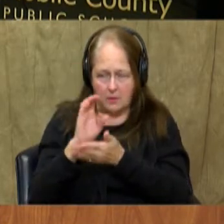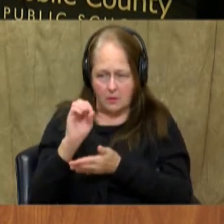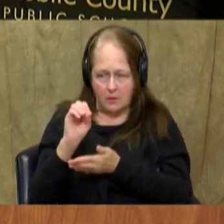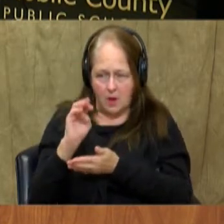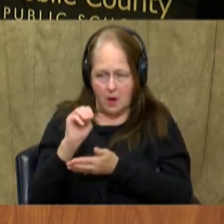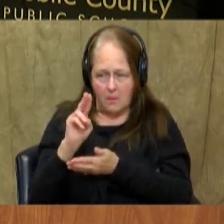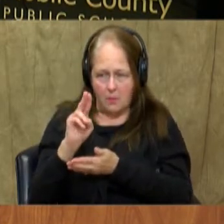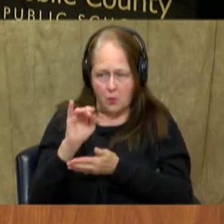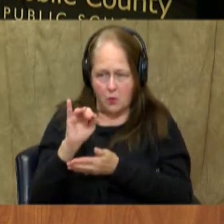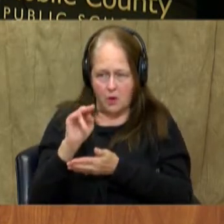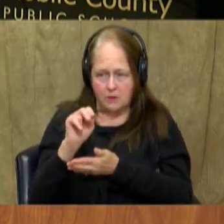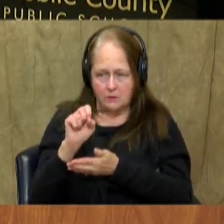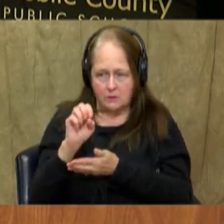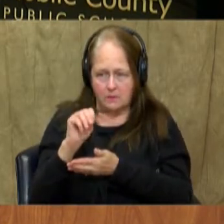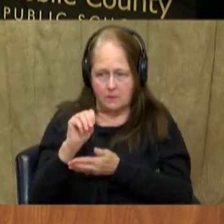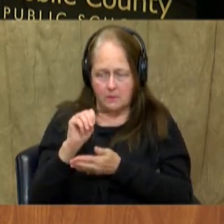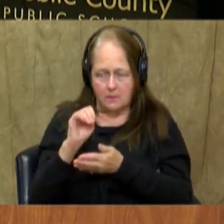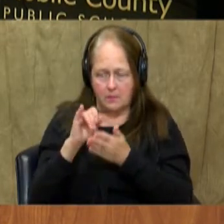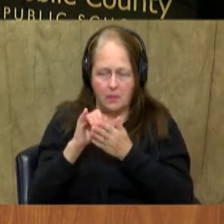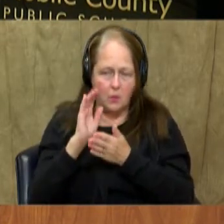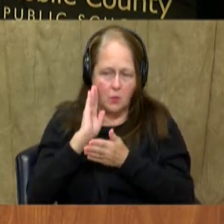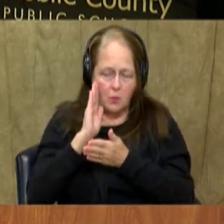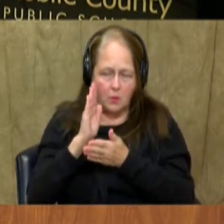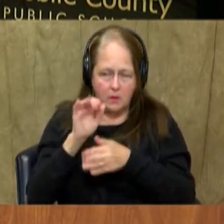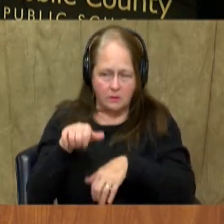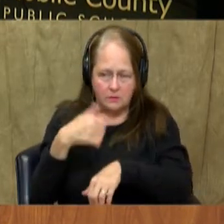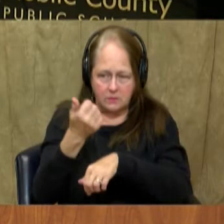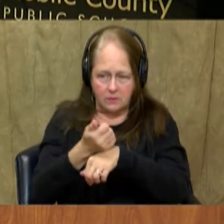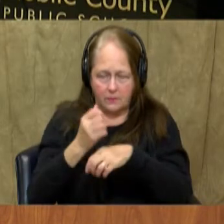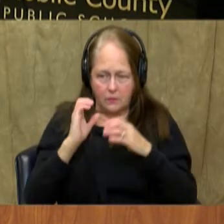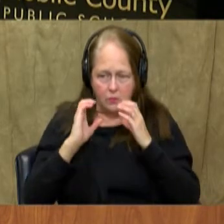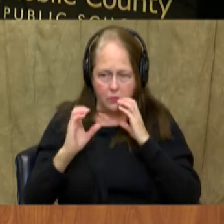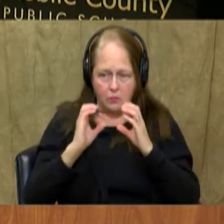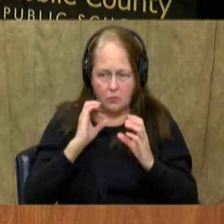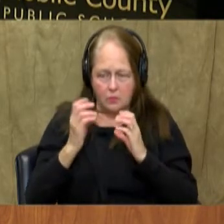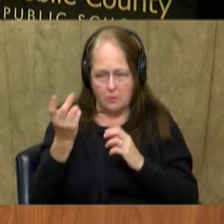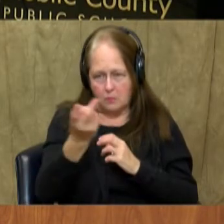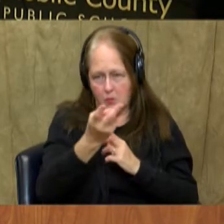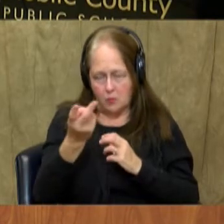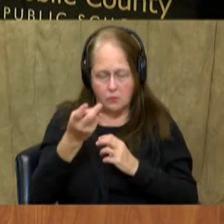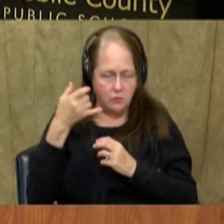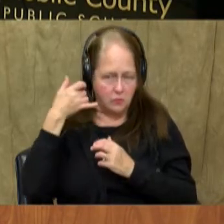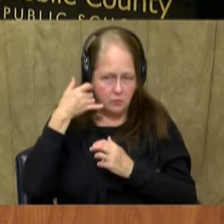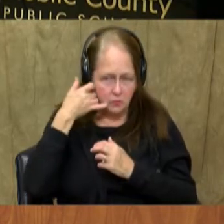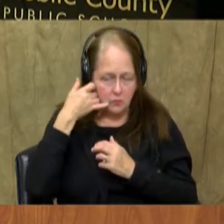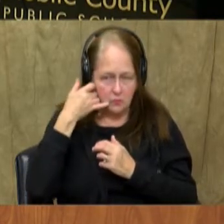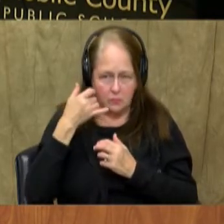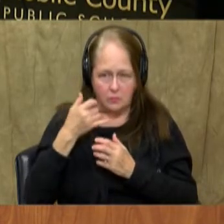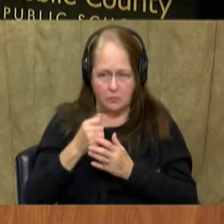communism. And one of the ways they did that was to establish communication between the 2 leaders.